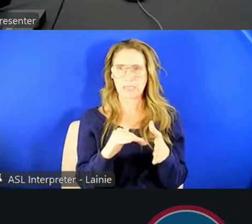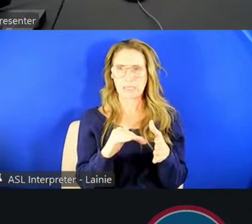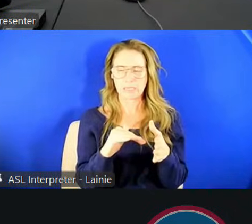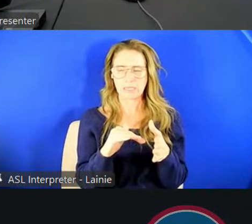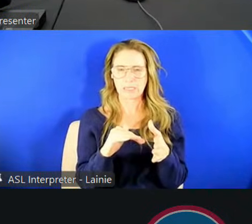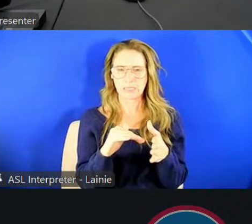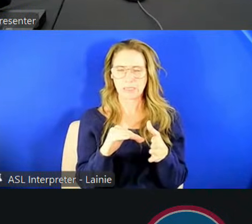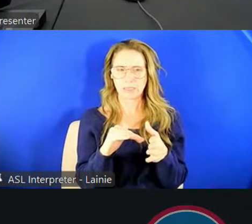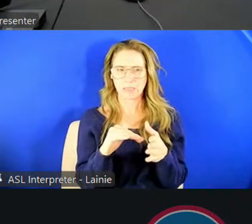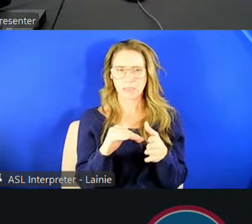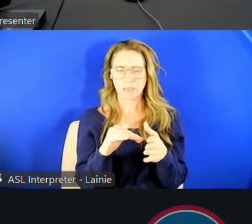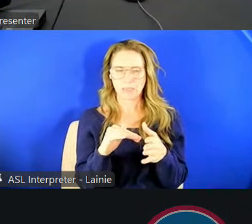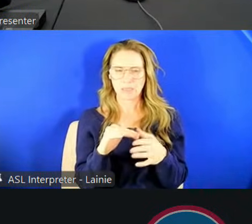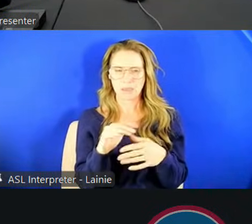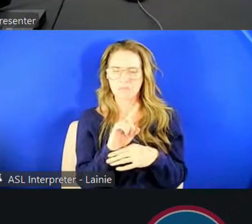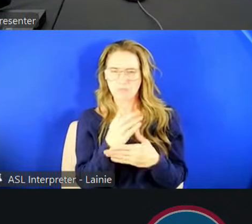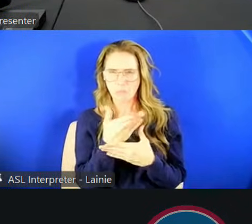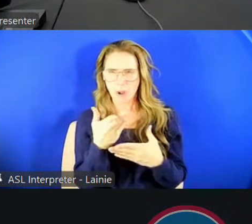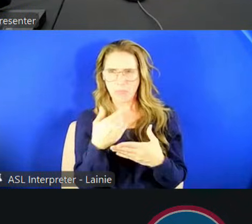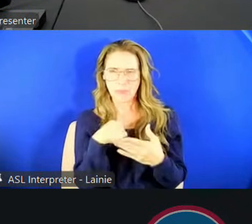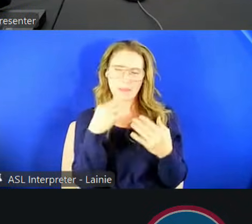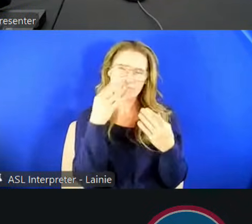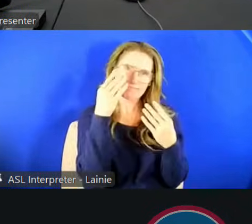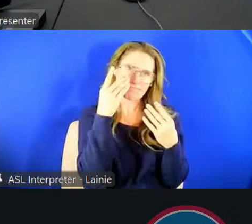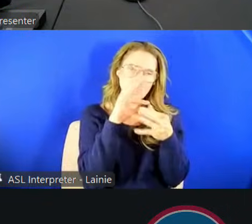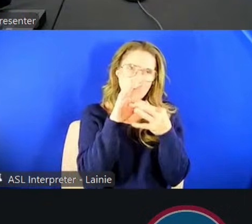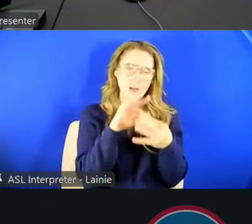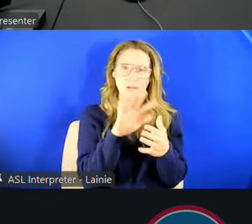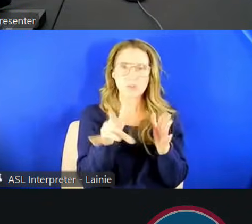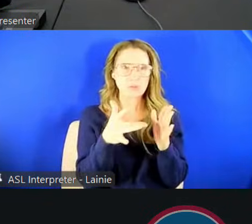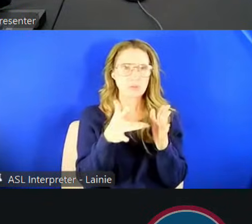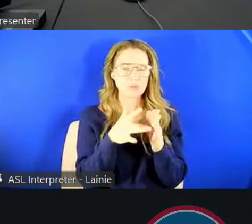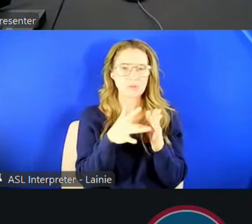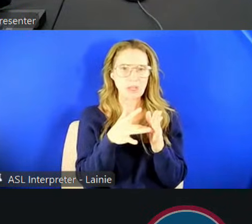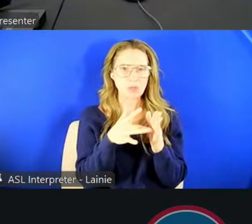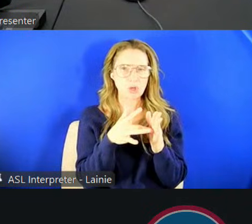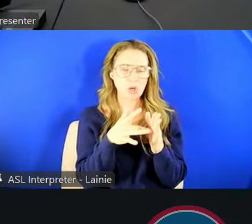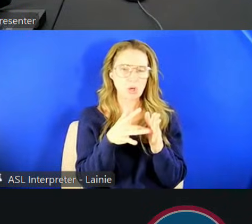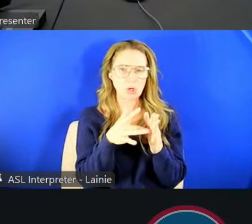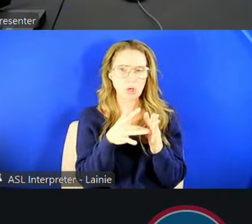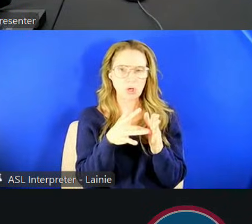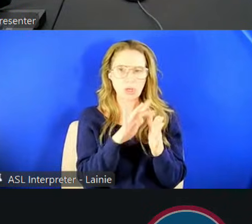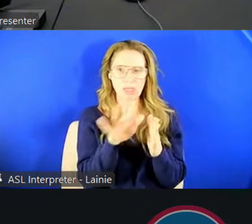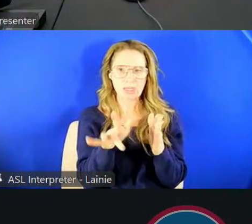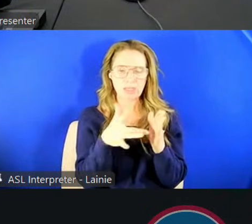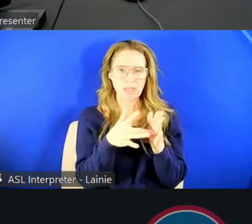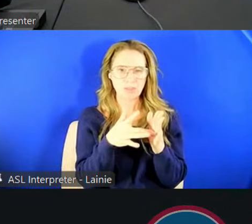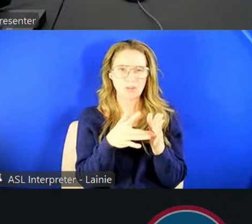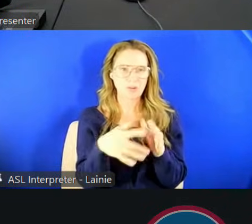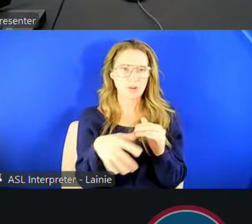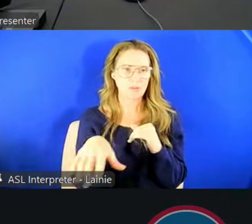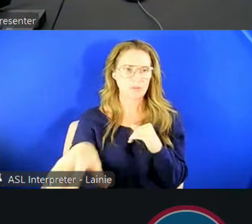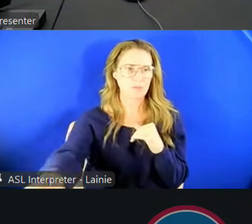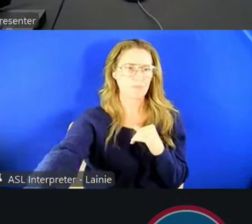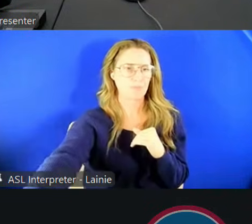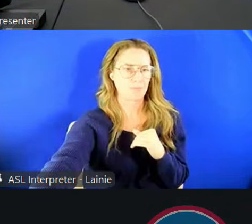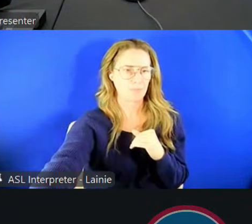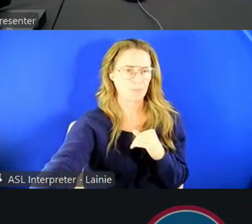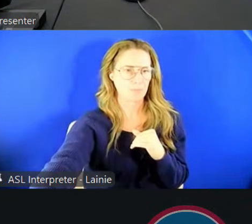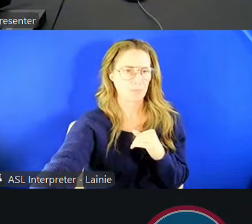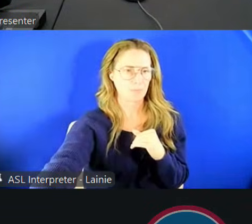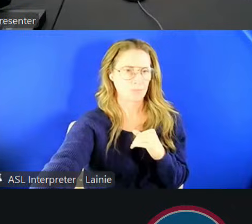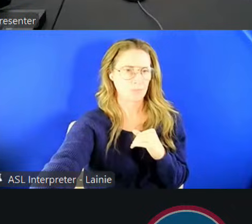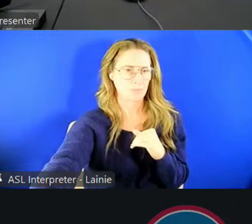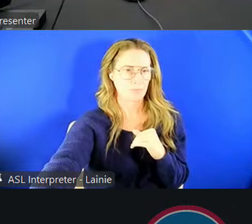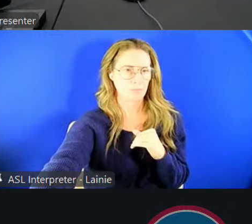I was kind of thinking about related to the center boarding, center of the right-of-way boarding, was transfers to